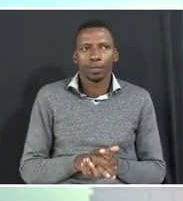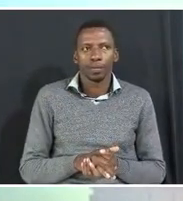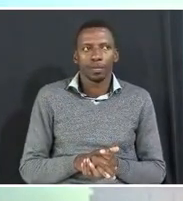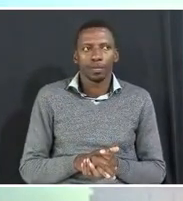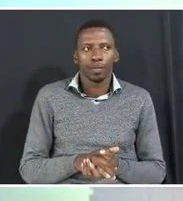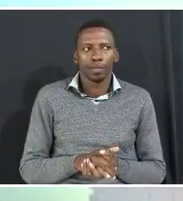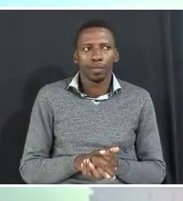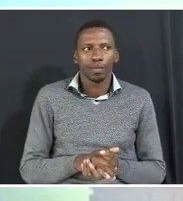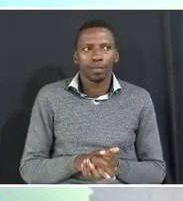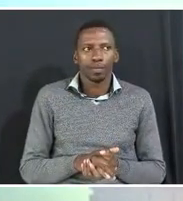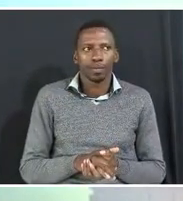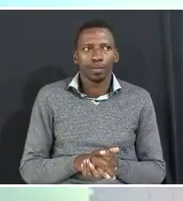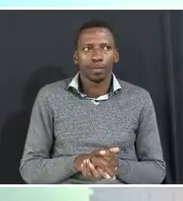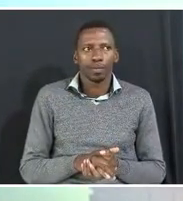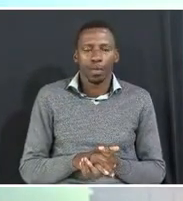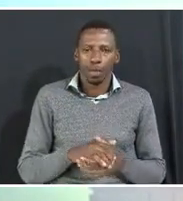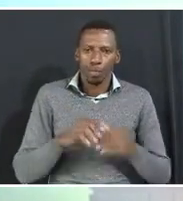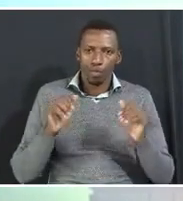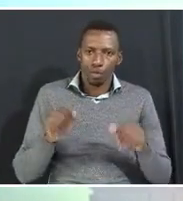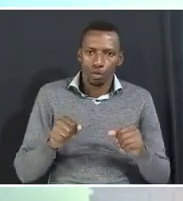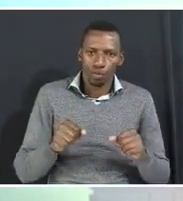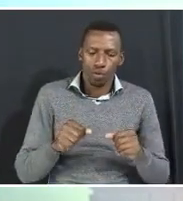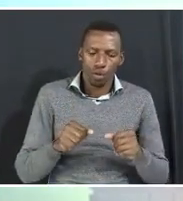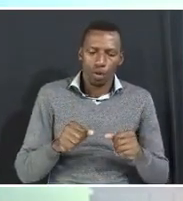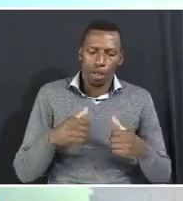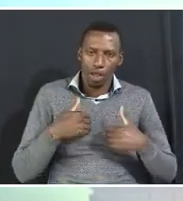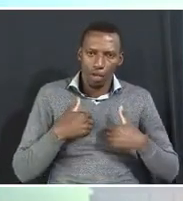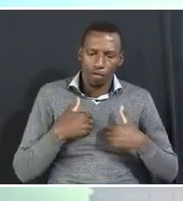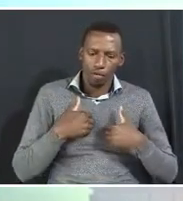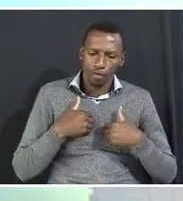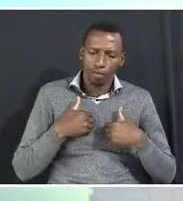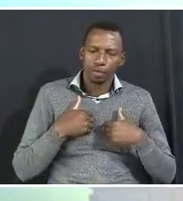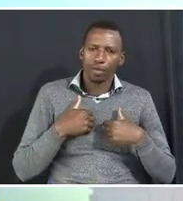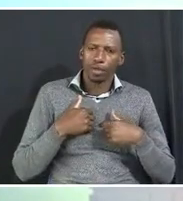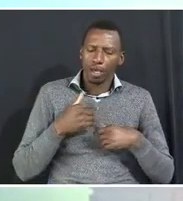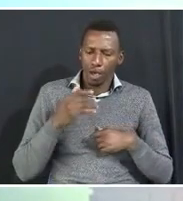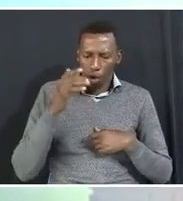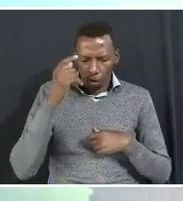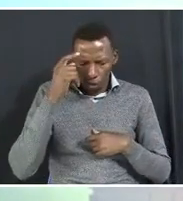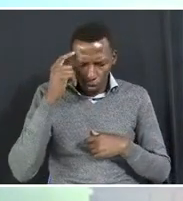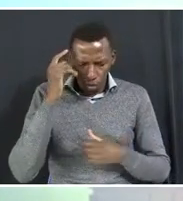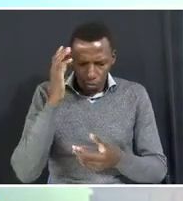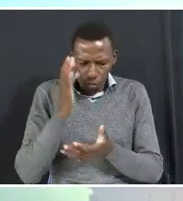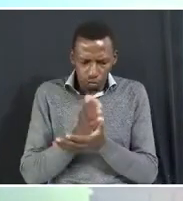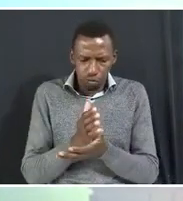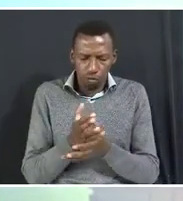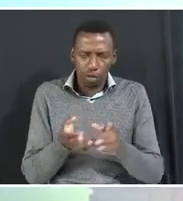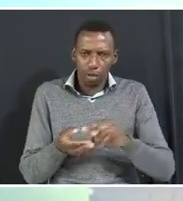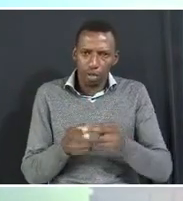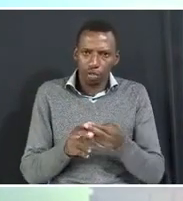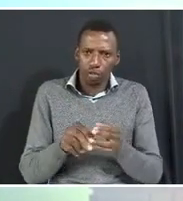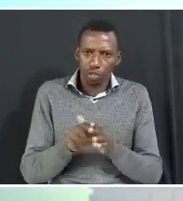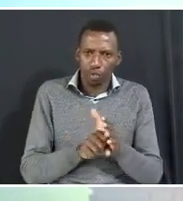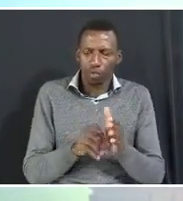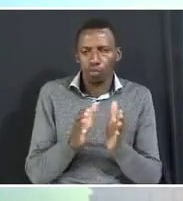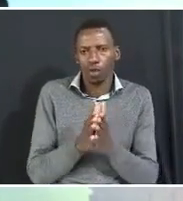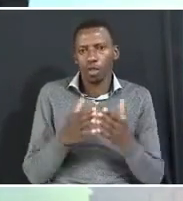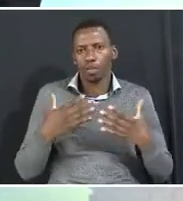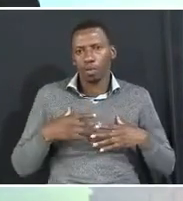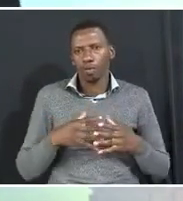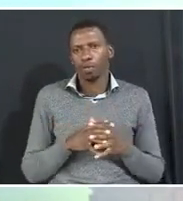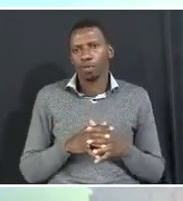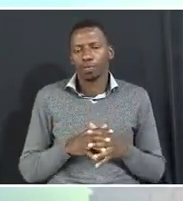build genuine relationship with people that I may minister to them in that sense? You